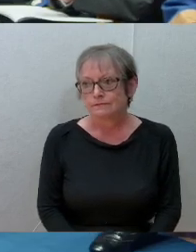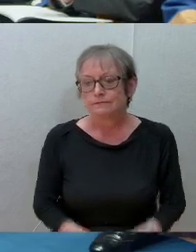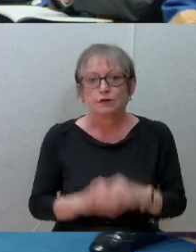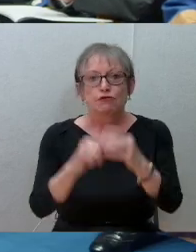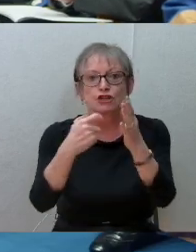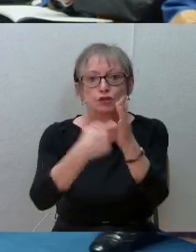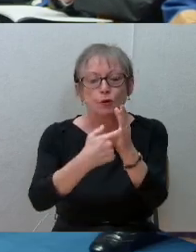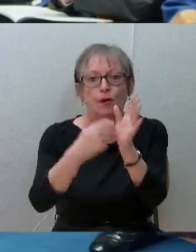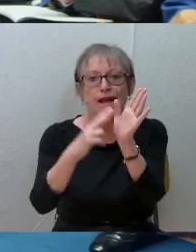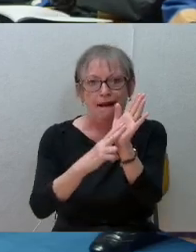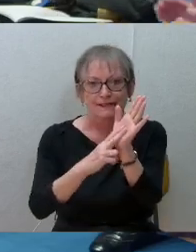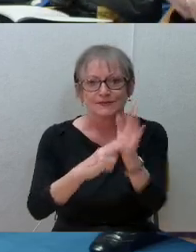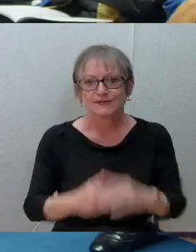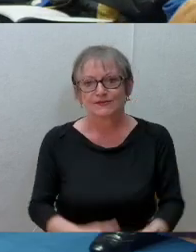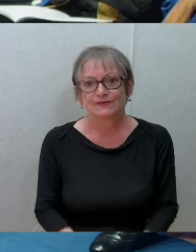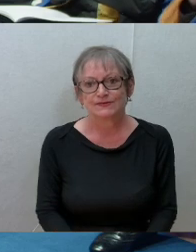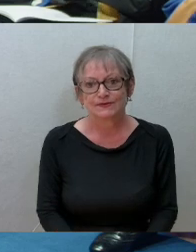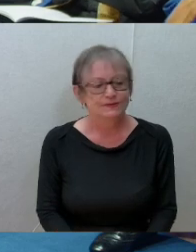Rituja Nurvikar.